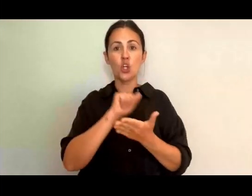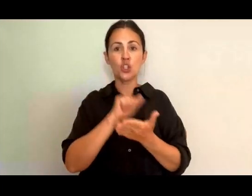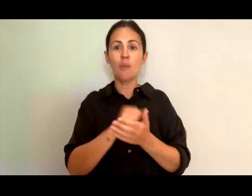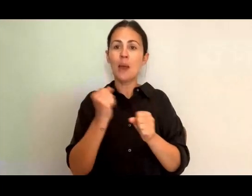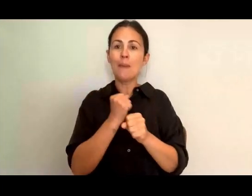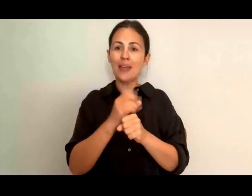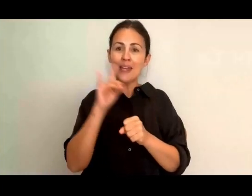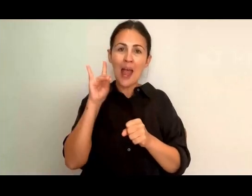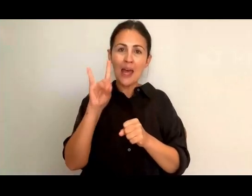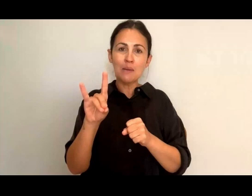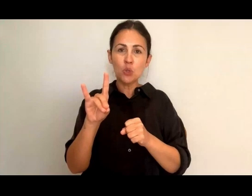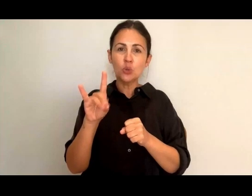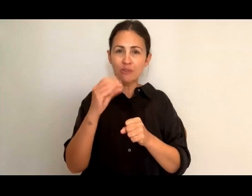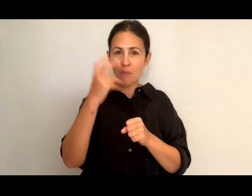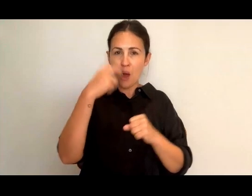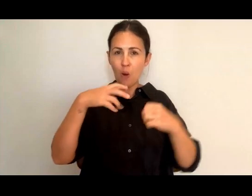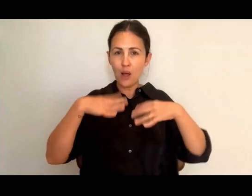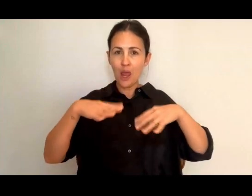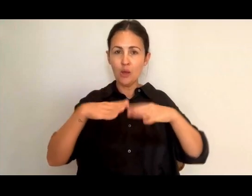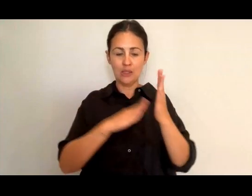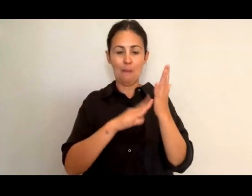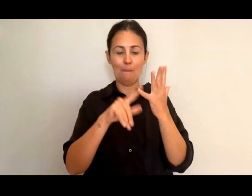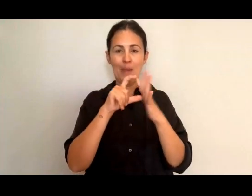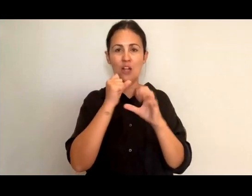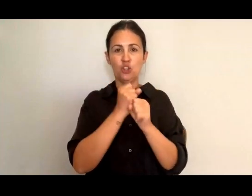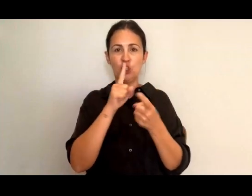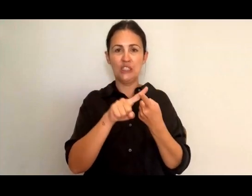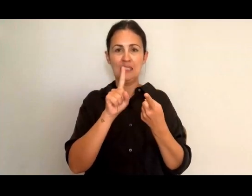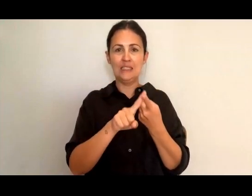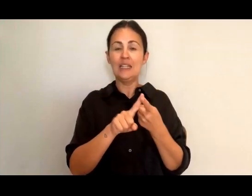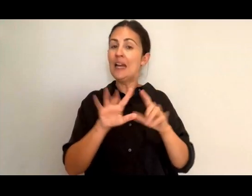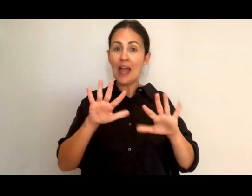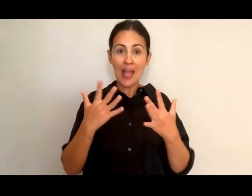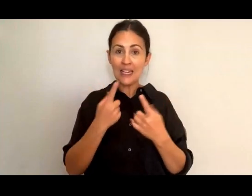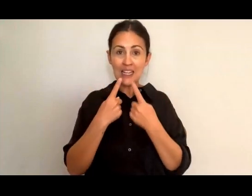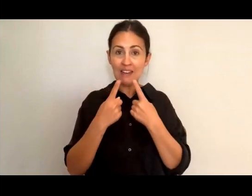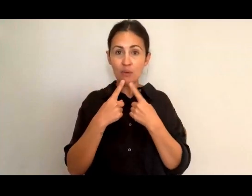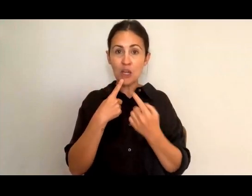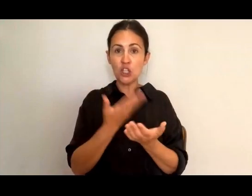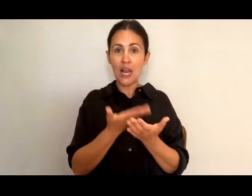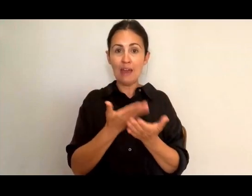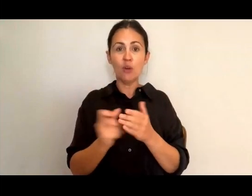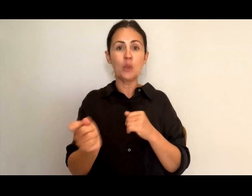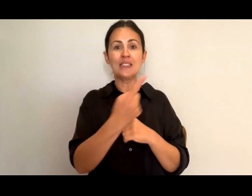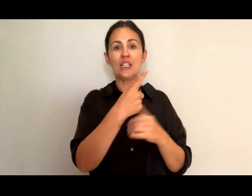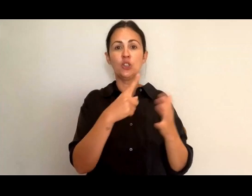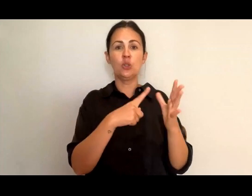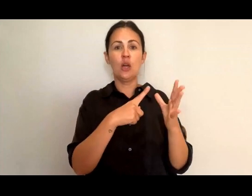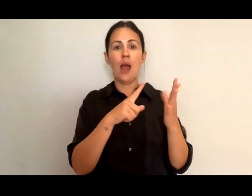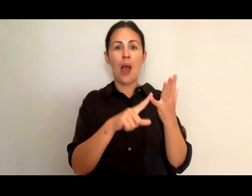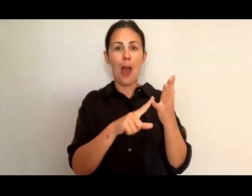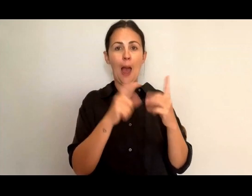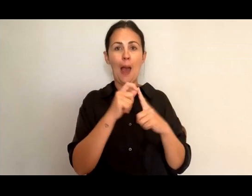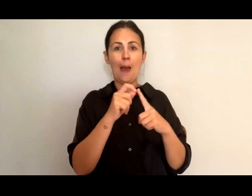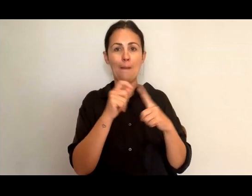Valley School in Mudgee, and any of the material that was left over we sent to Apparel, who for a small fee will pick up and recycle your